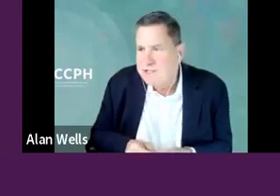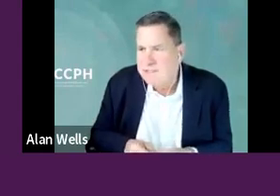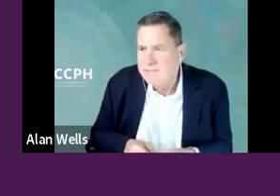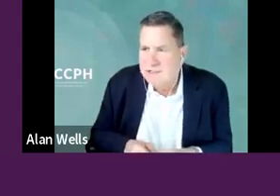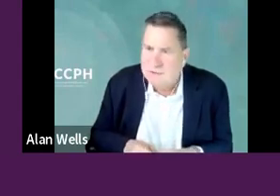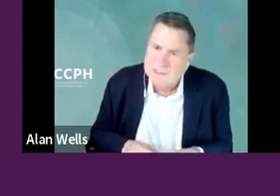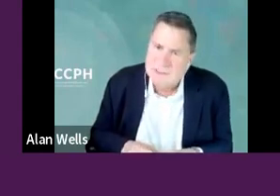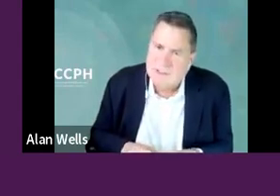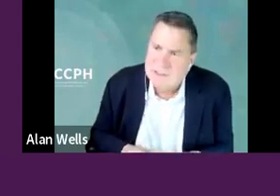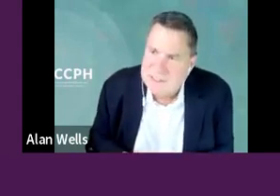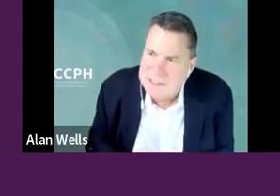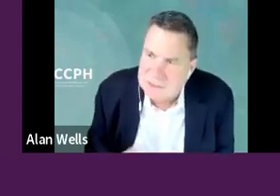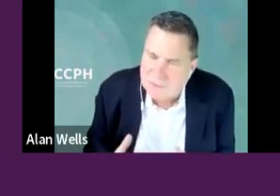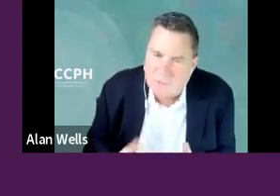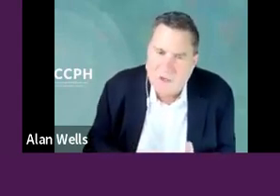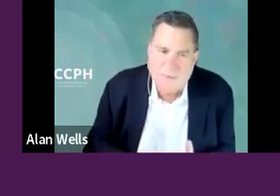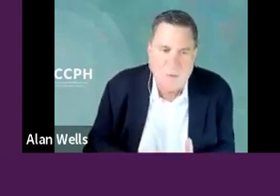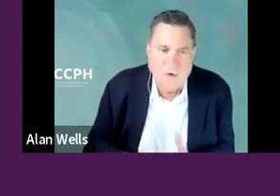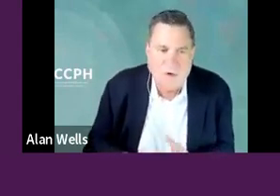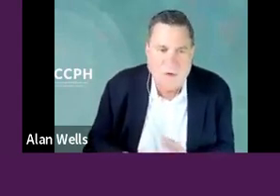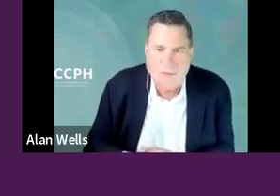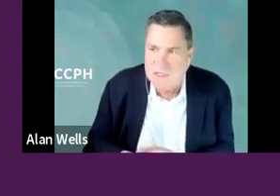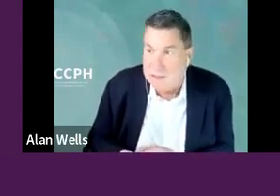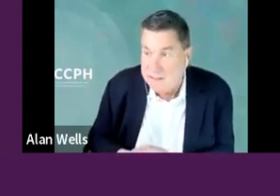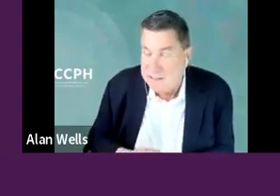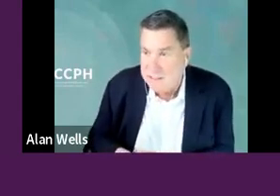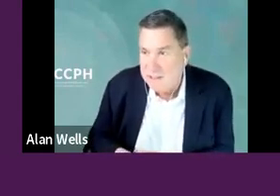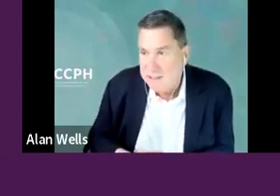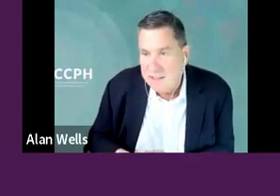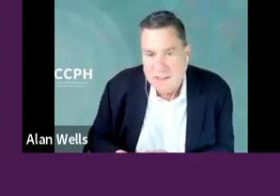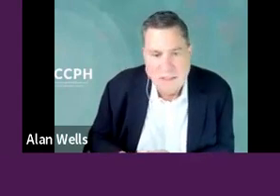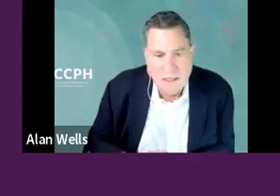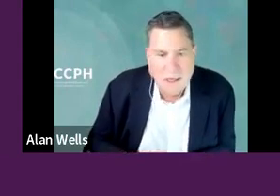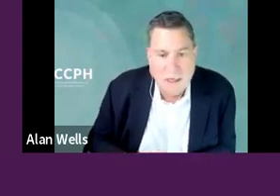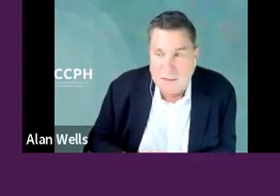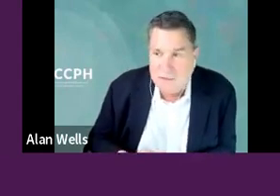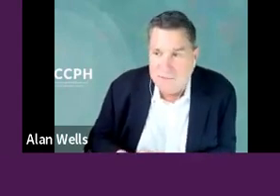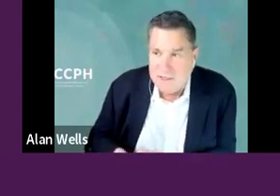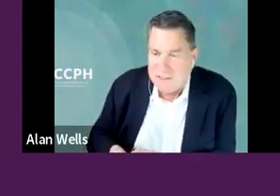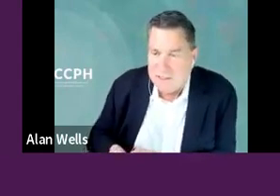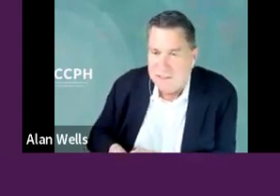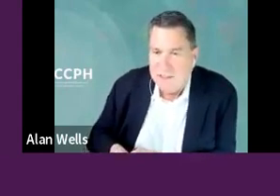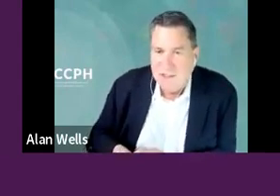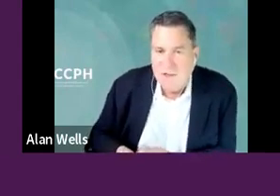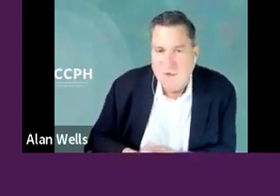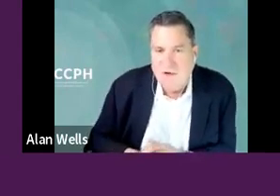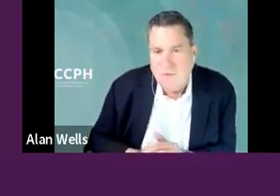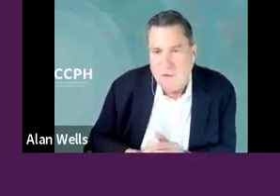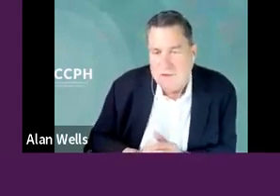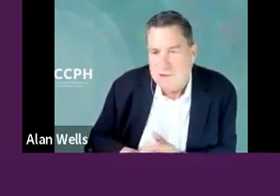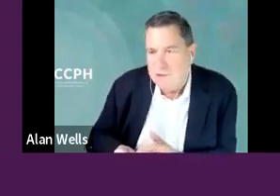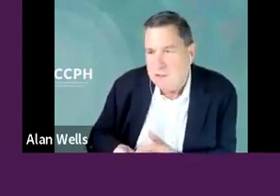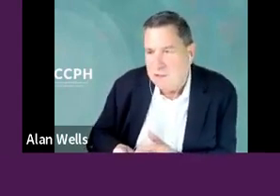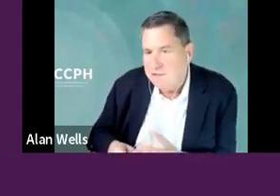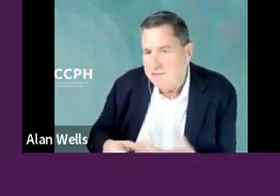The strategic pillars, the things that sort of frame our work would be leading and